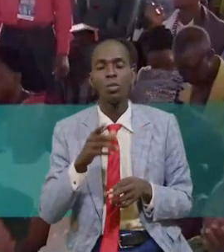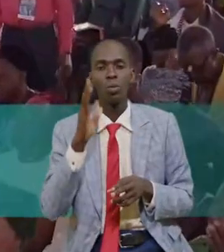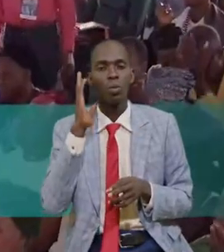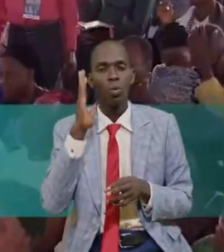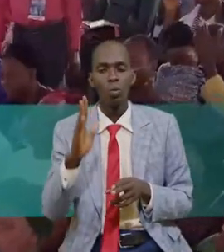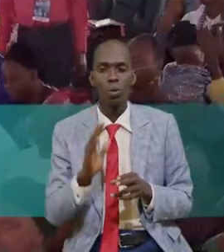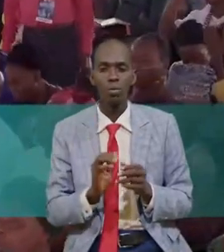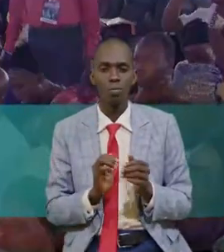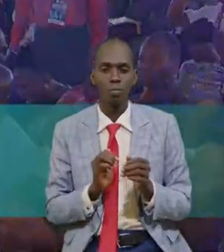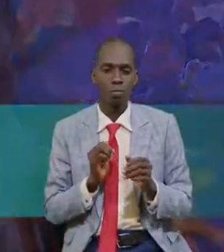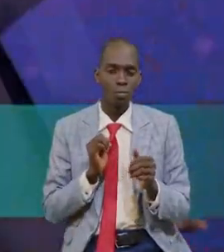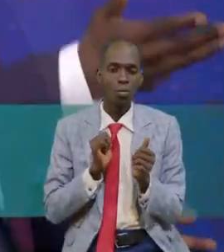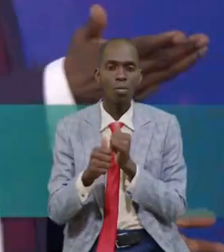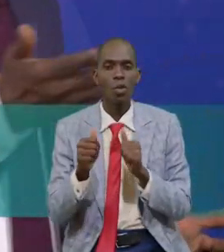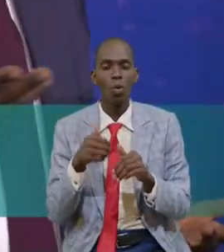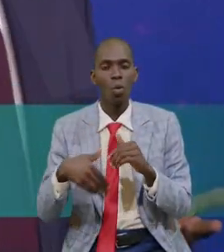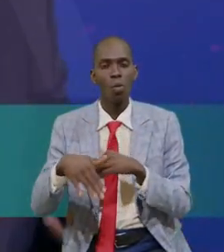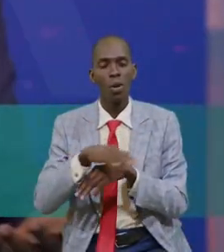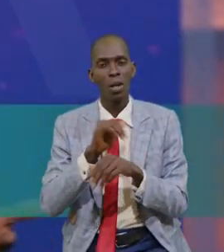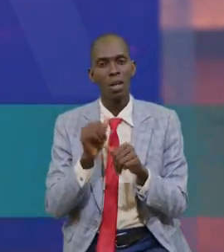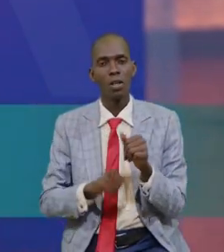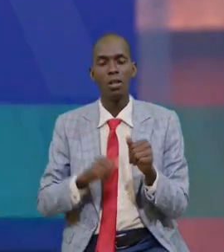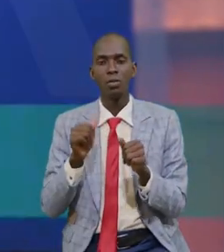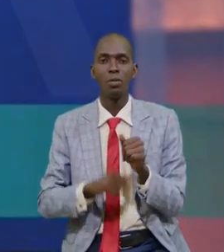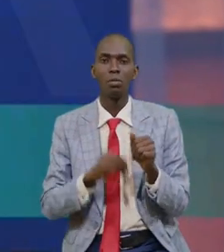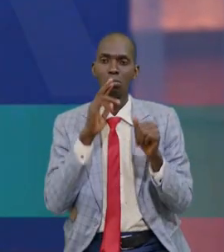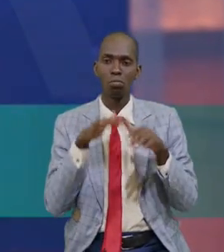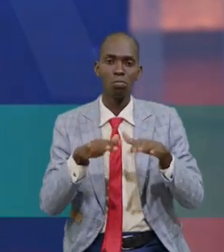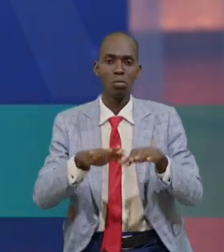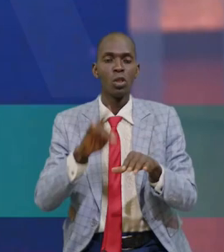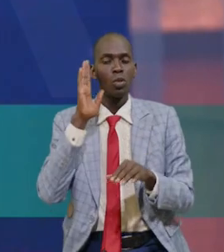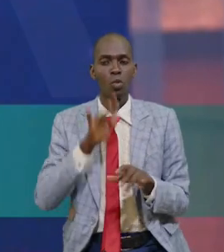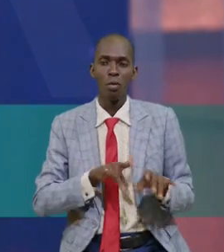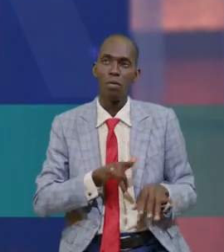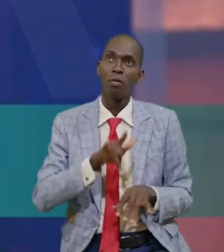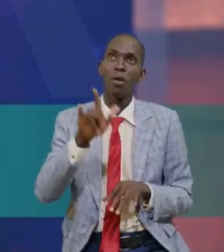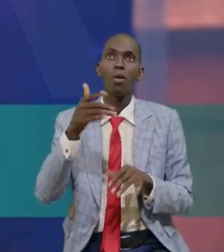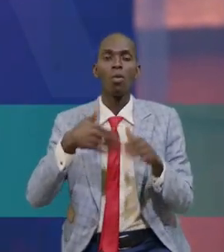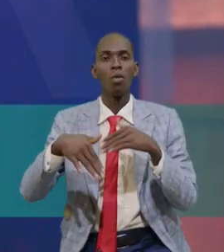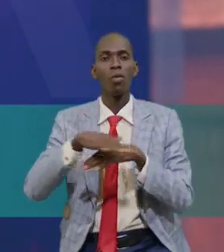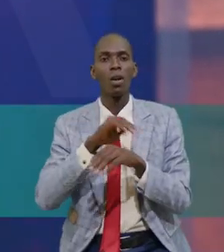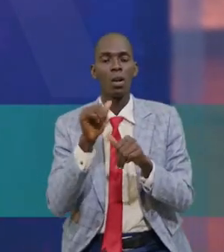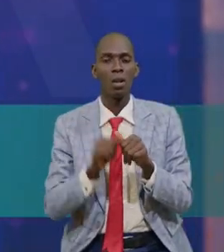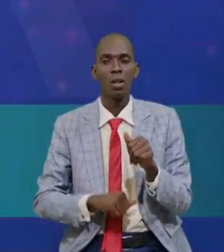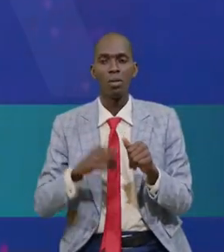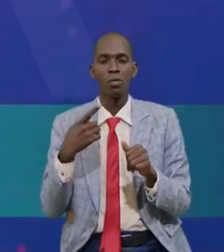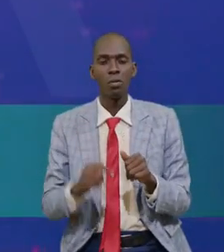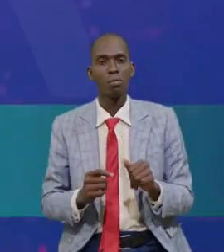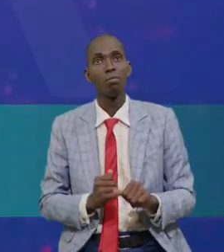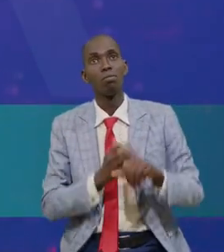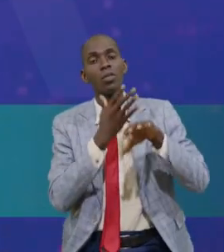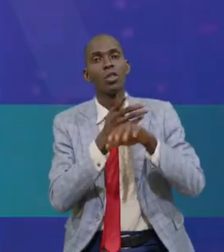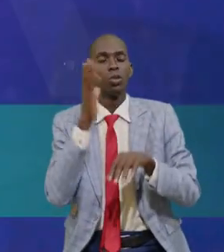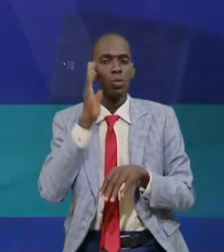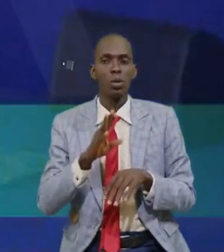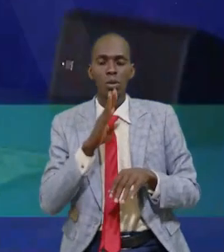every sea. You will fly over every mountain. you will be springing in your heart.